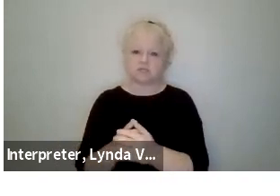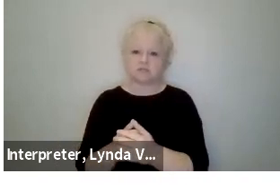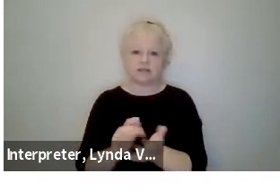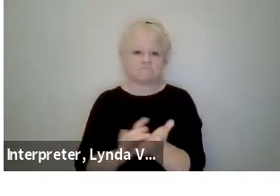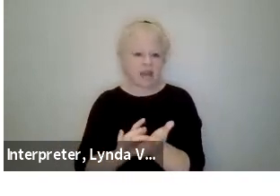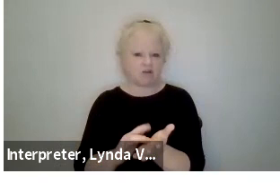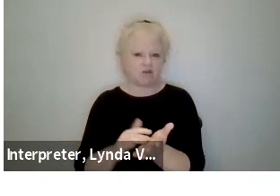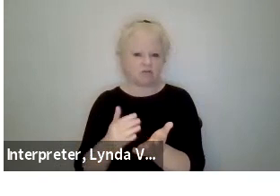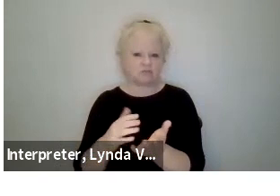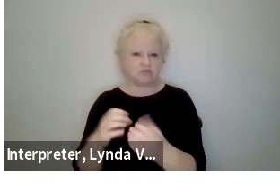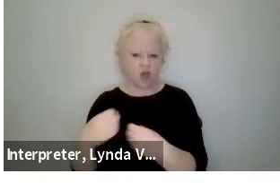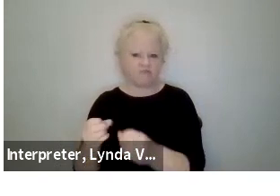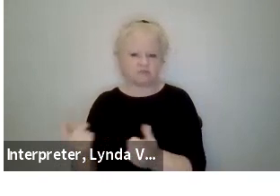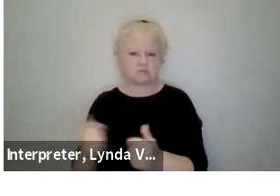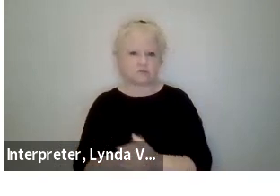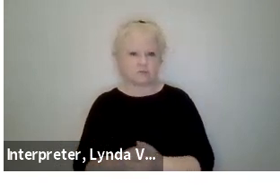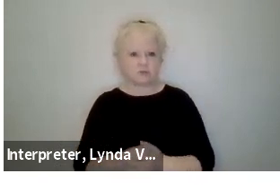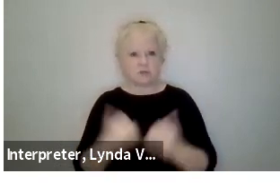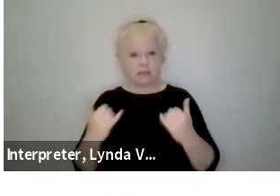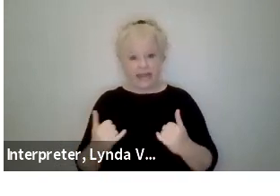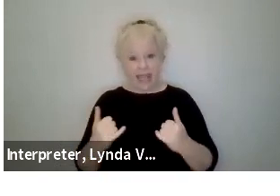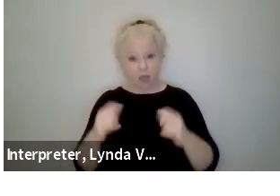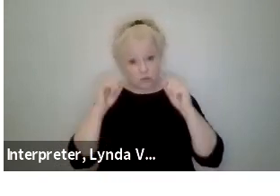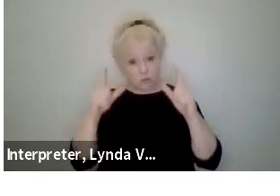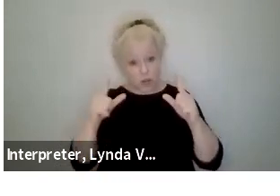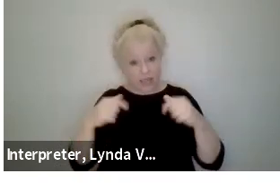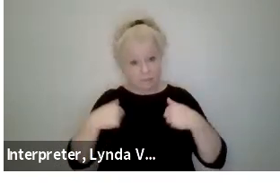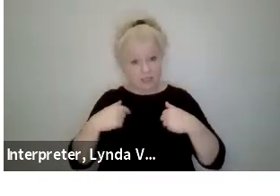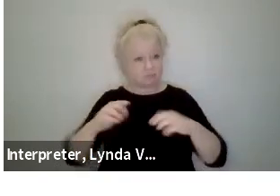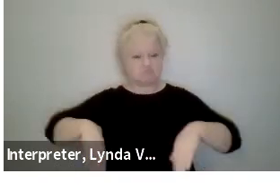facilities, but nothing yet has surprised myself.